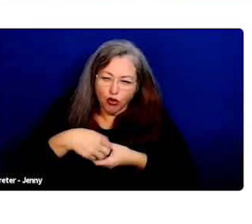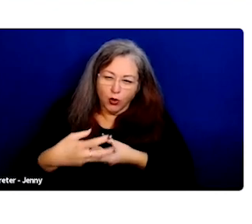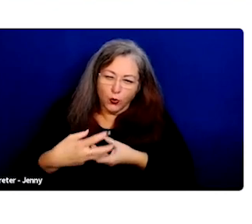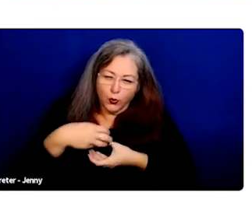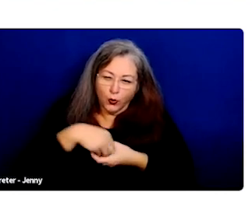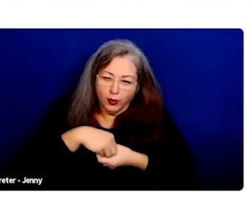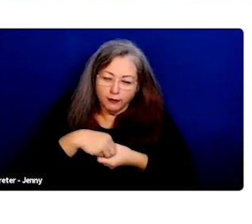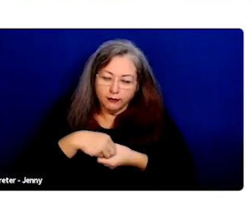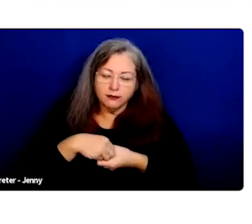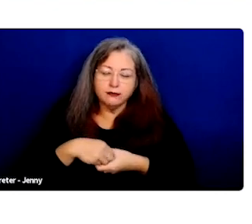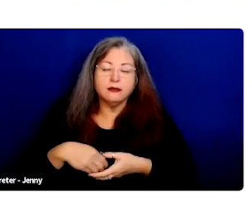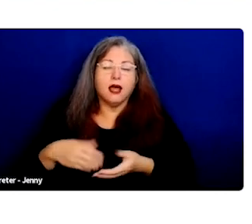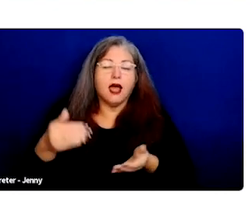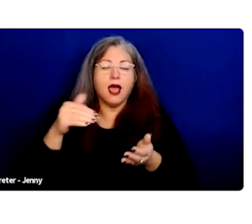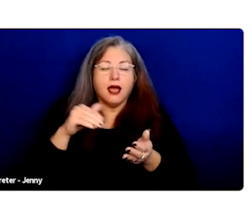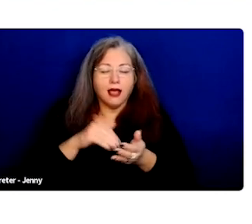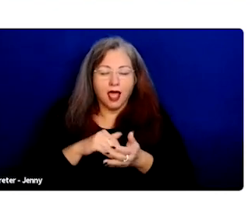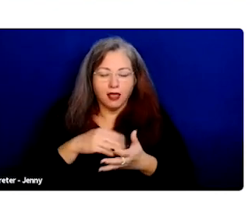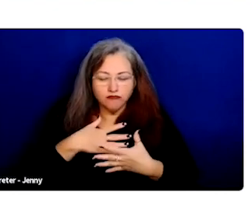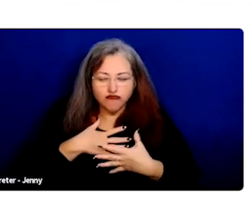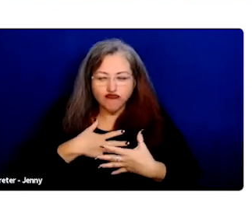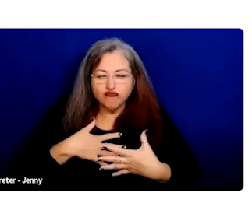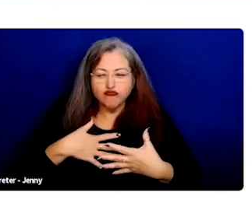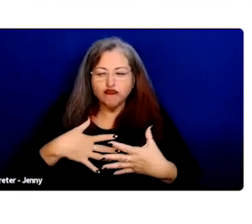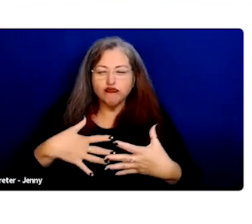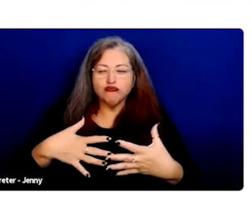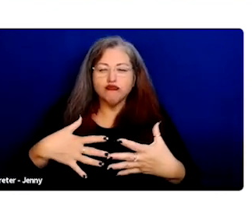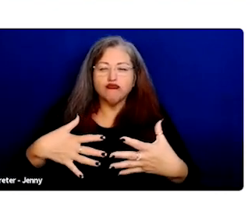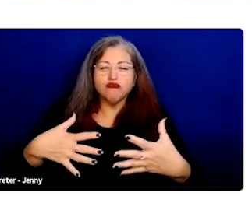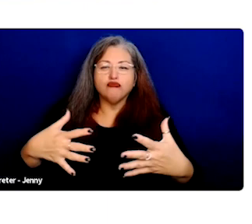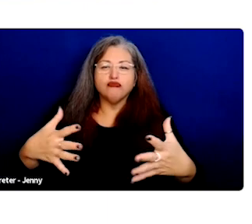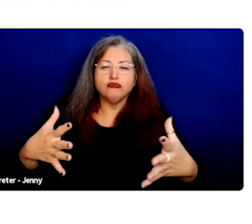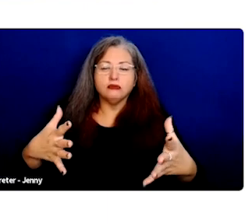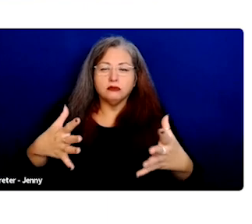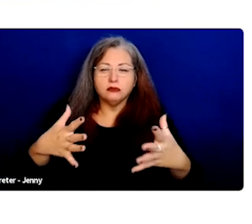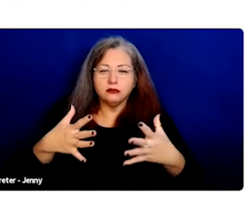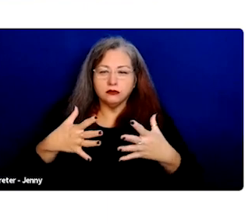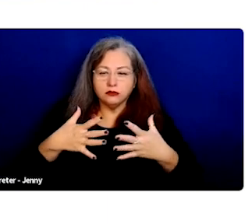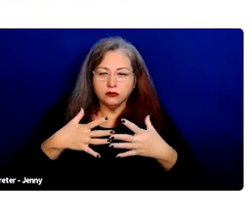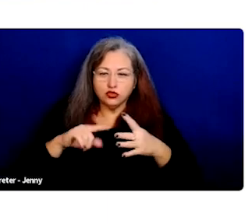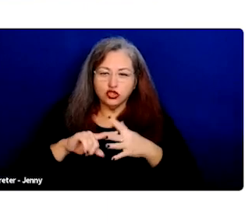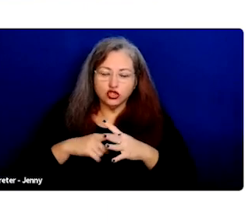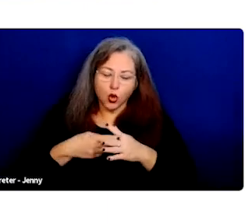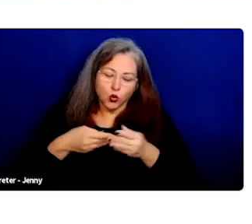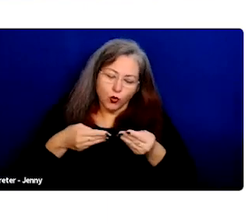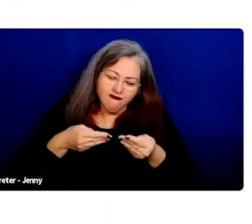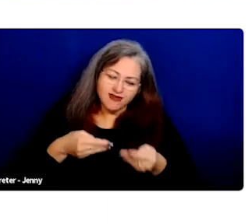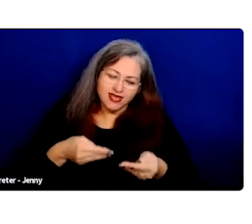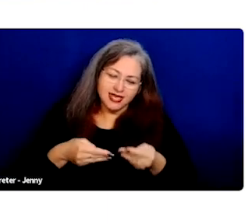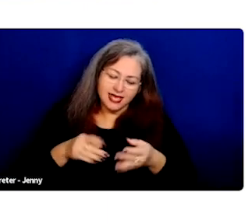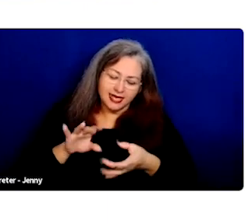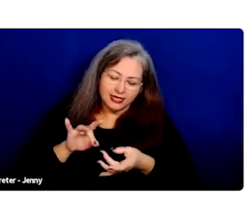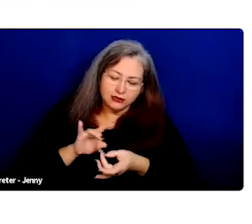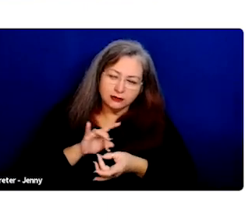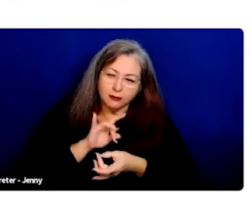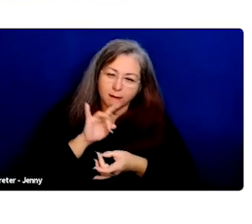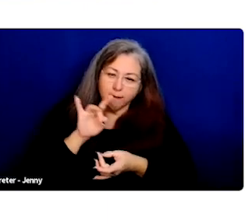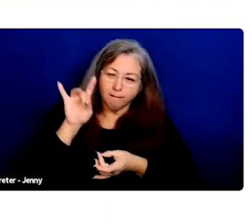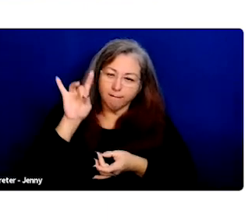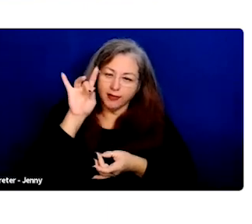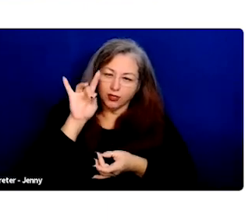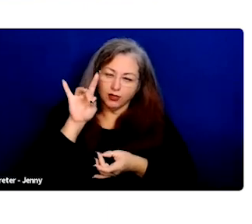And then take another deep breath and begin to nourish the spirit of you that is